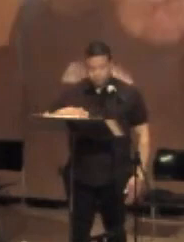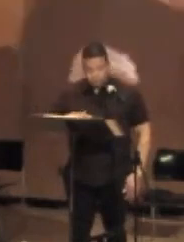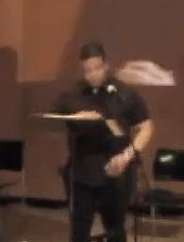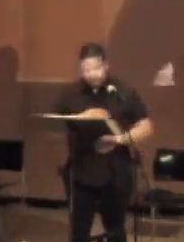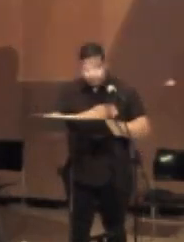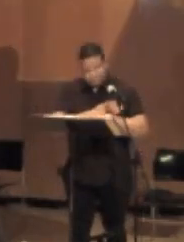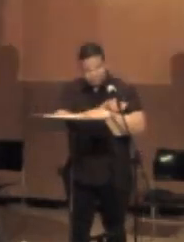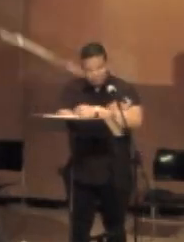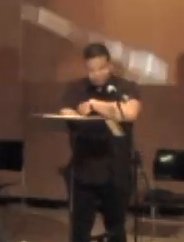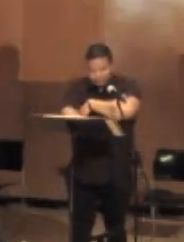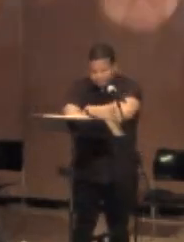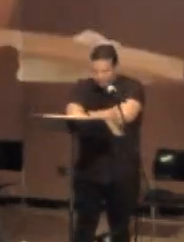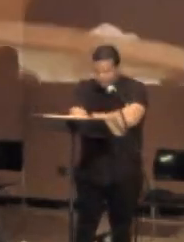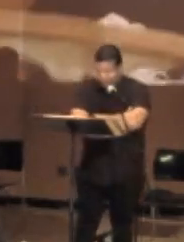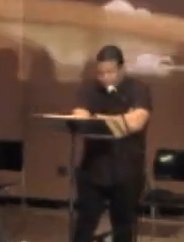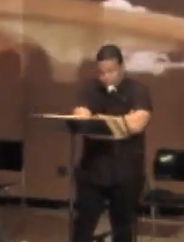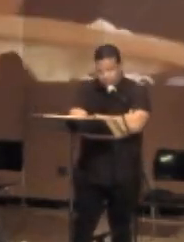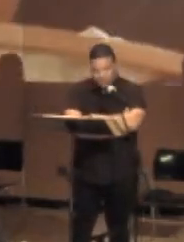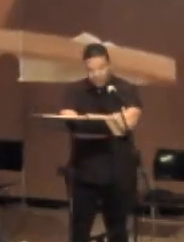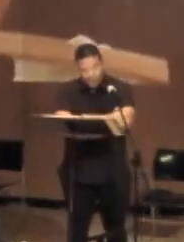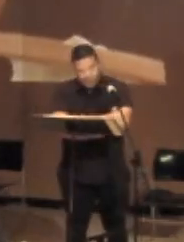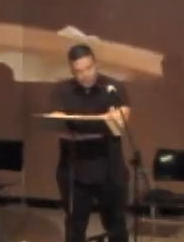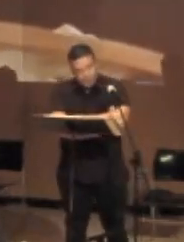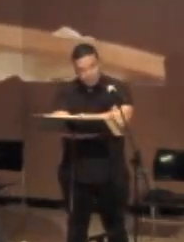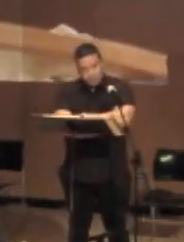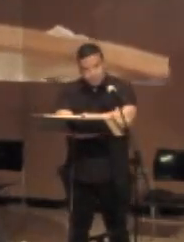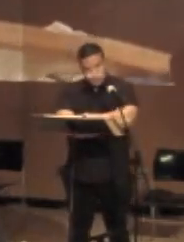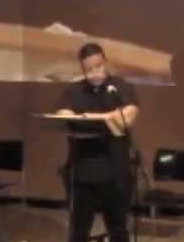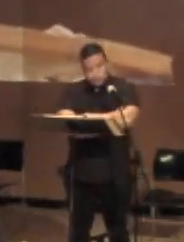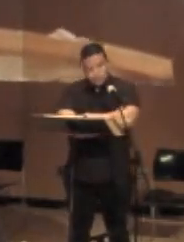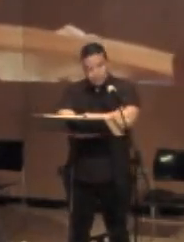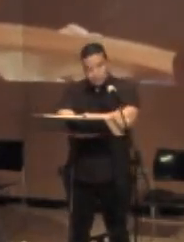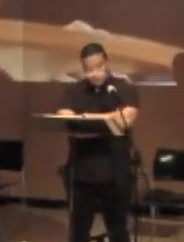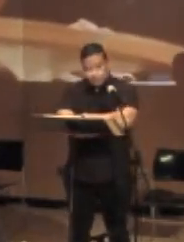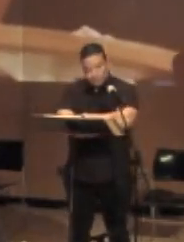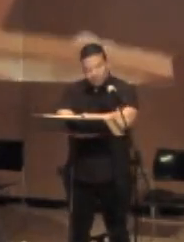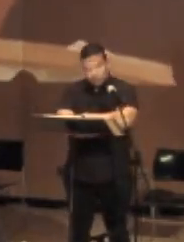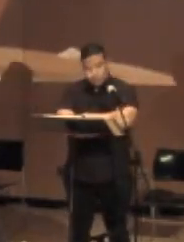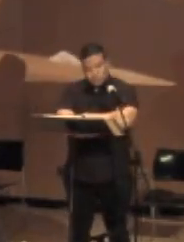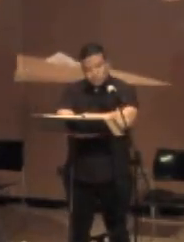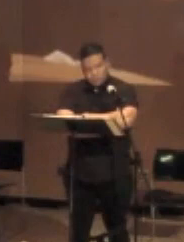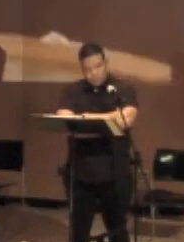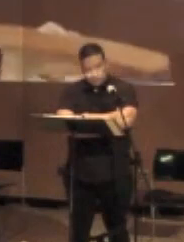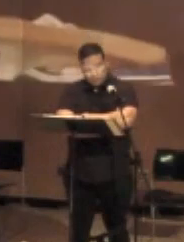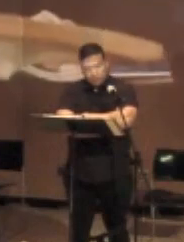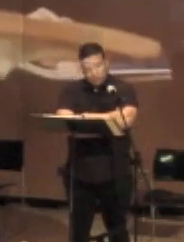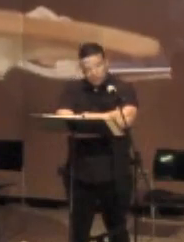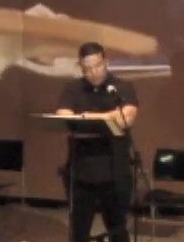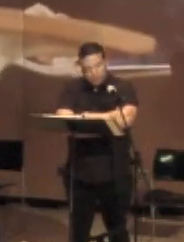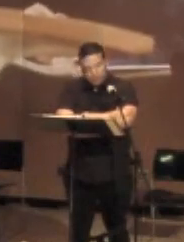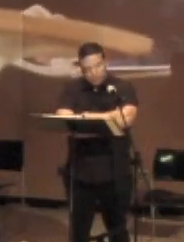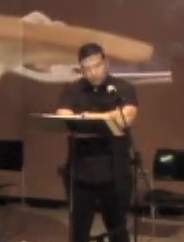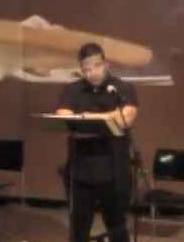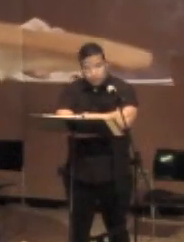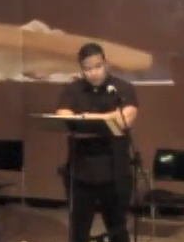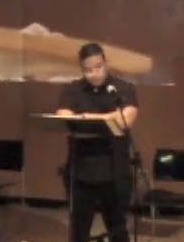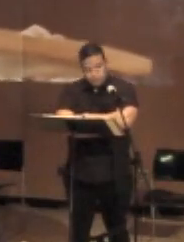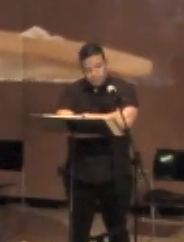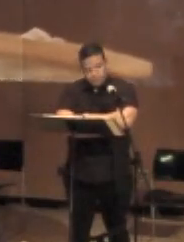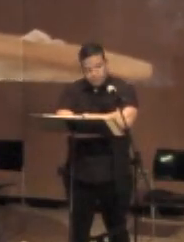isn't there anything I can do just stay here and yeah you've already called your sister and